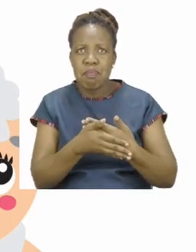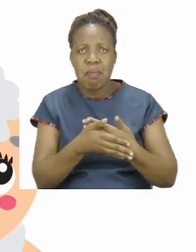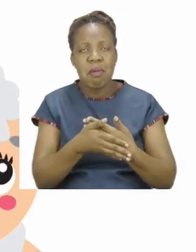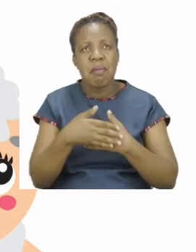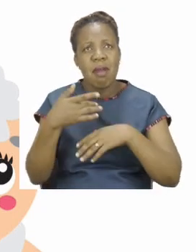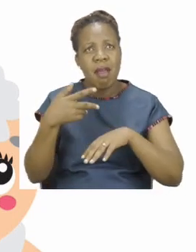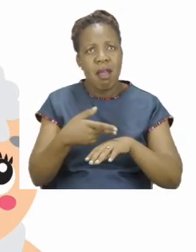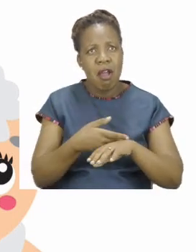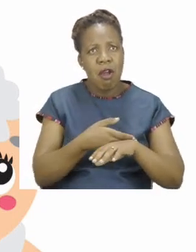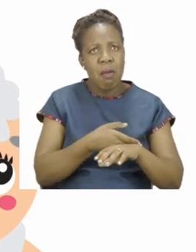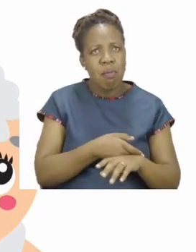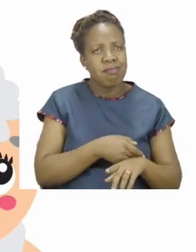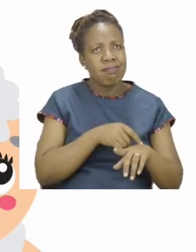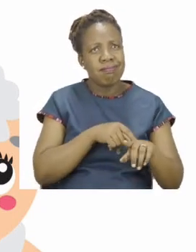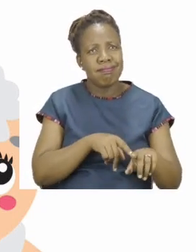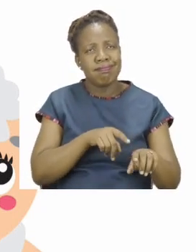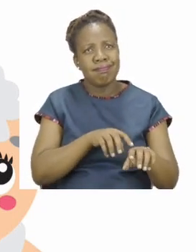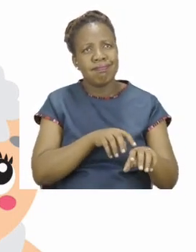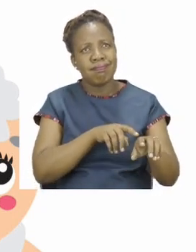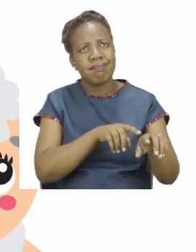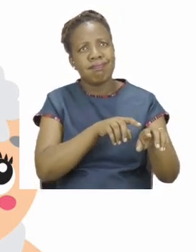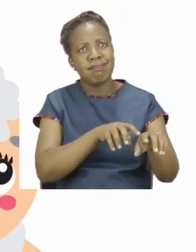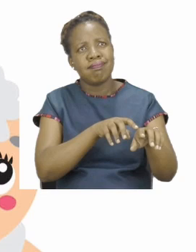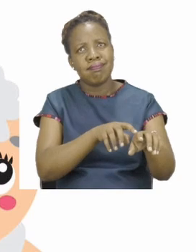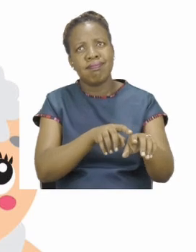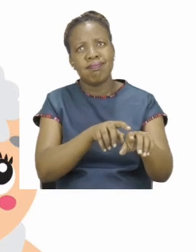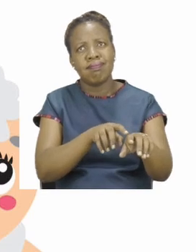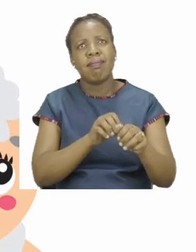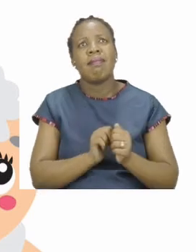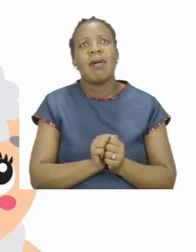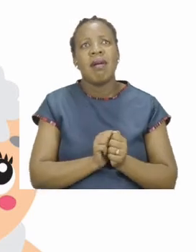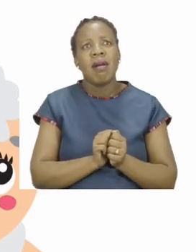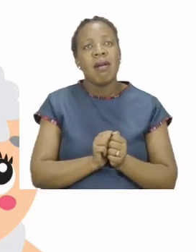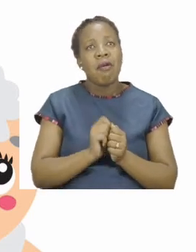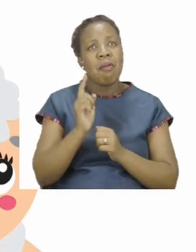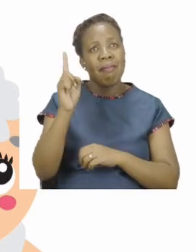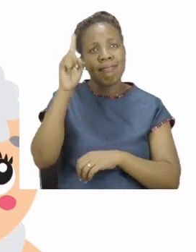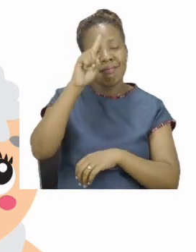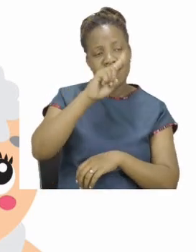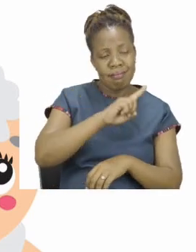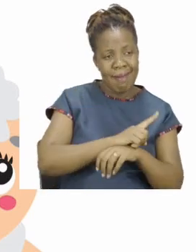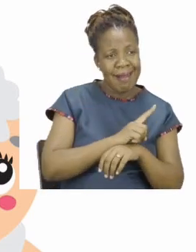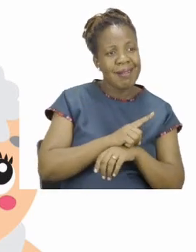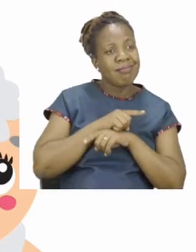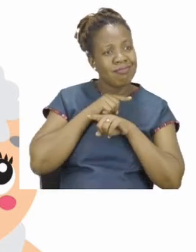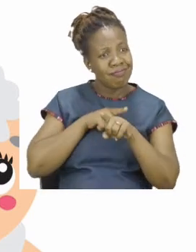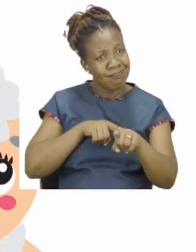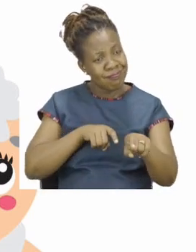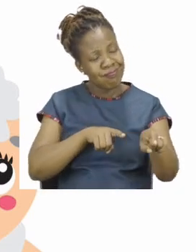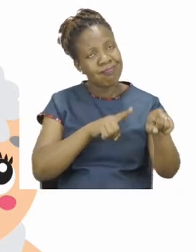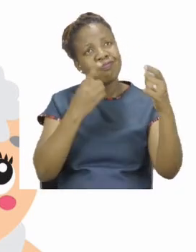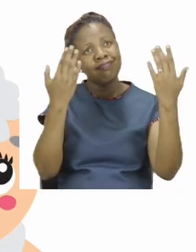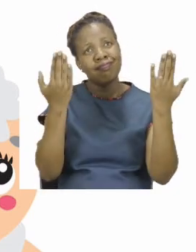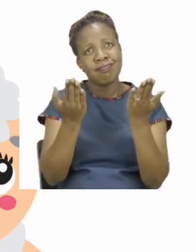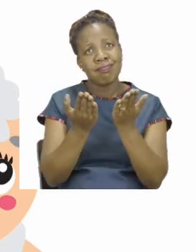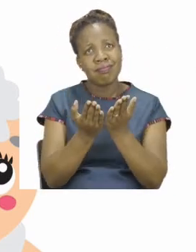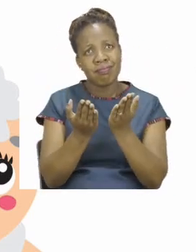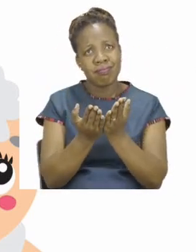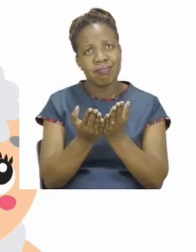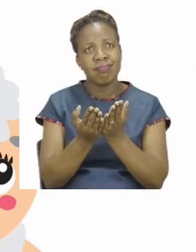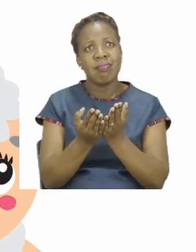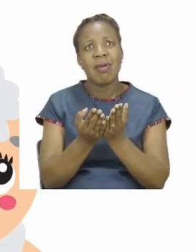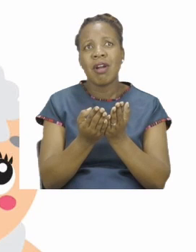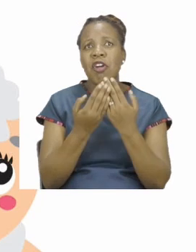school one day, which was against the rules. It made the children laugh